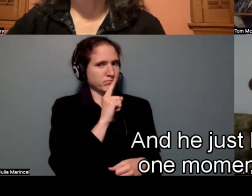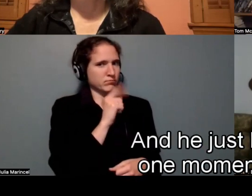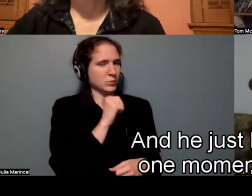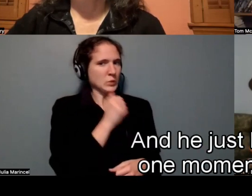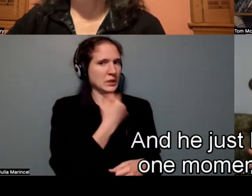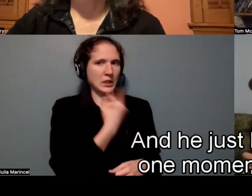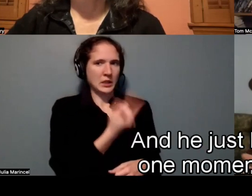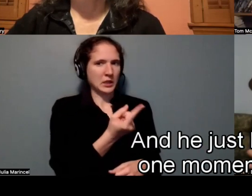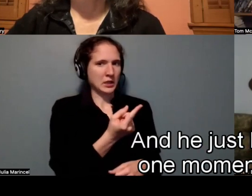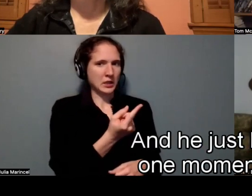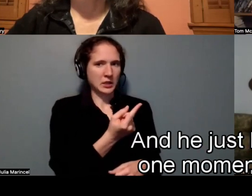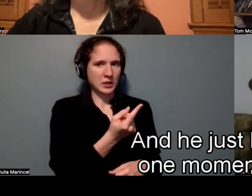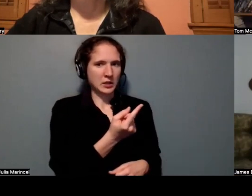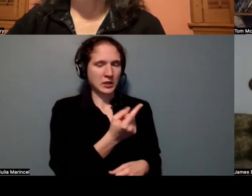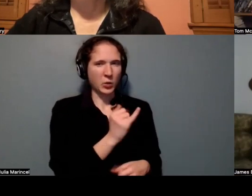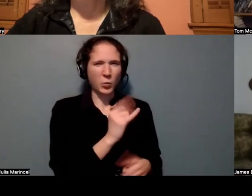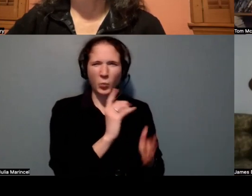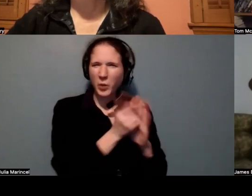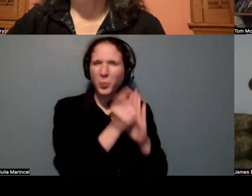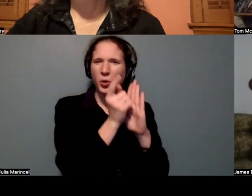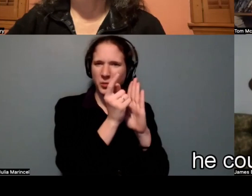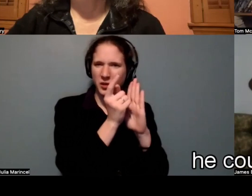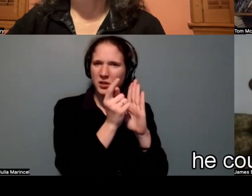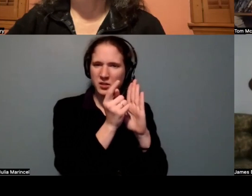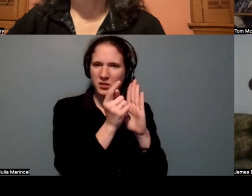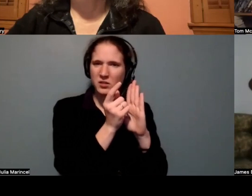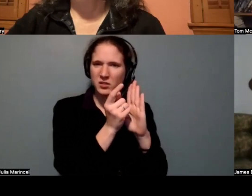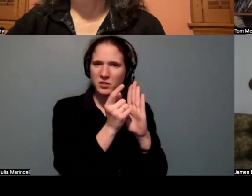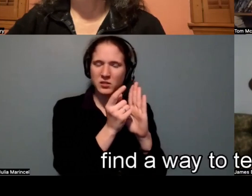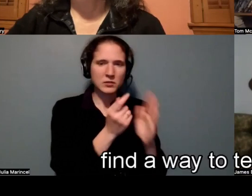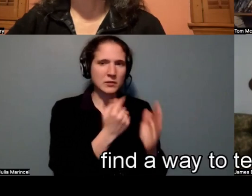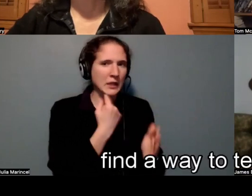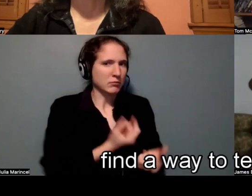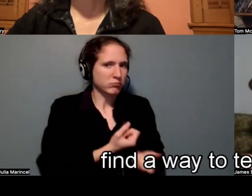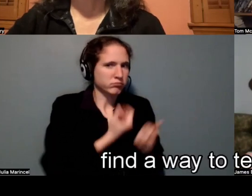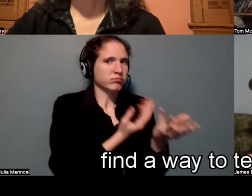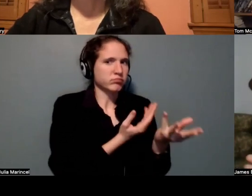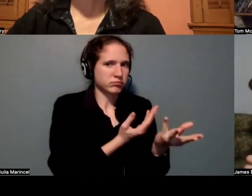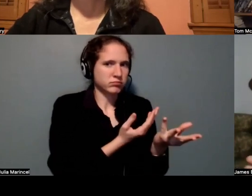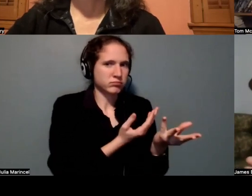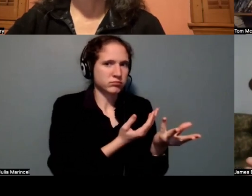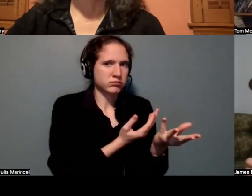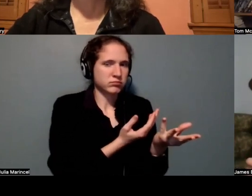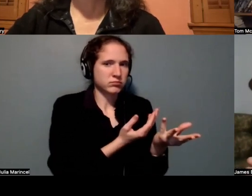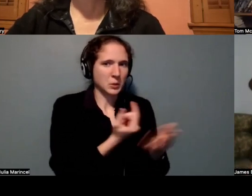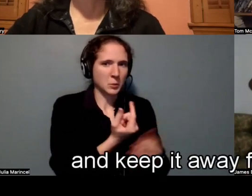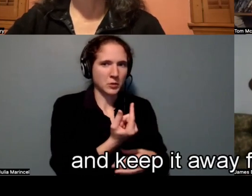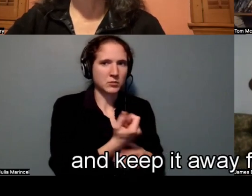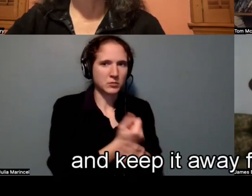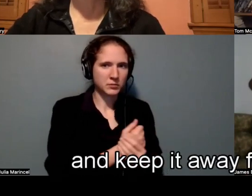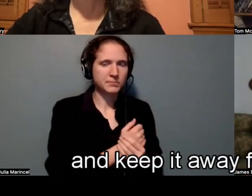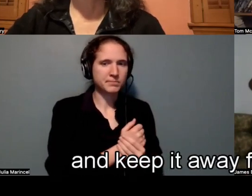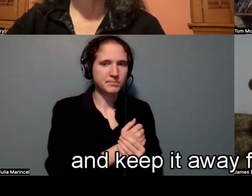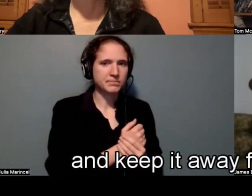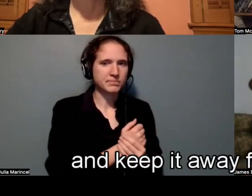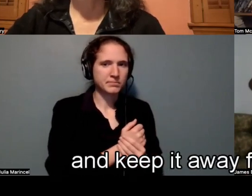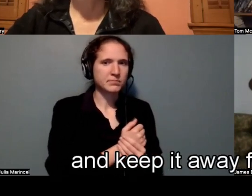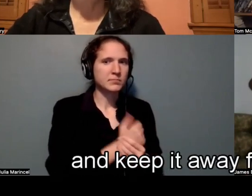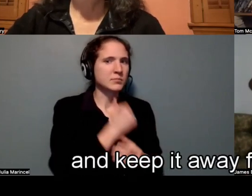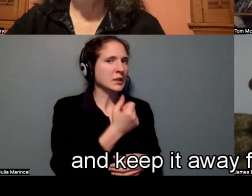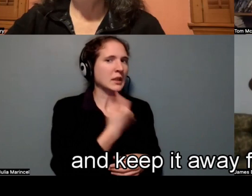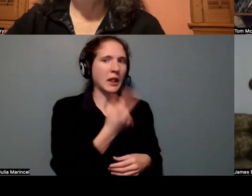that one moment where he could find a way to tell somebody. And keep it away from his